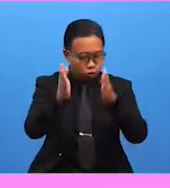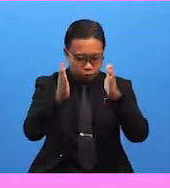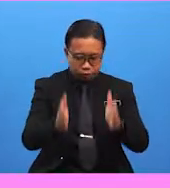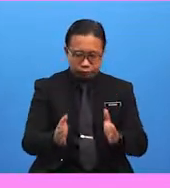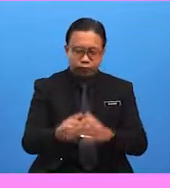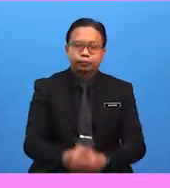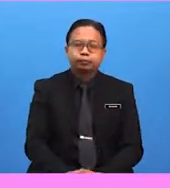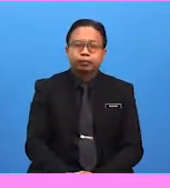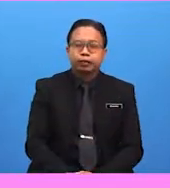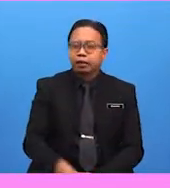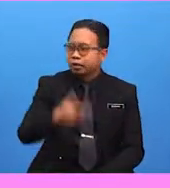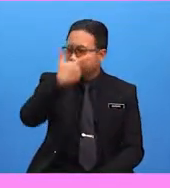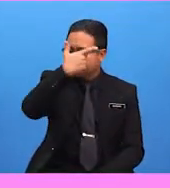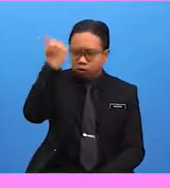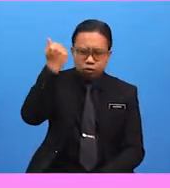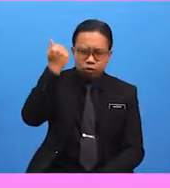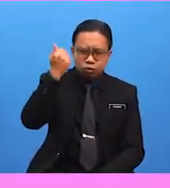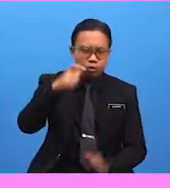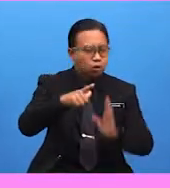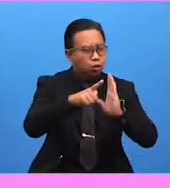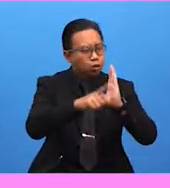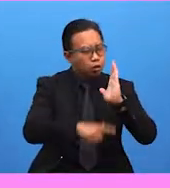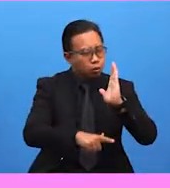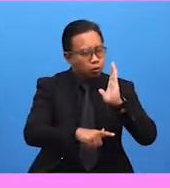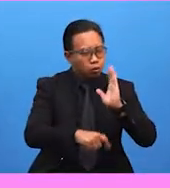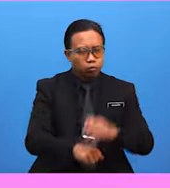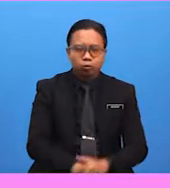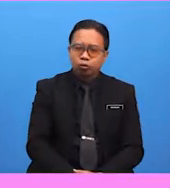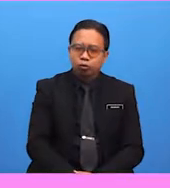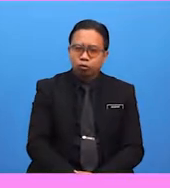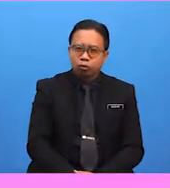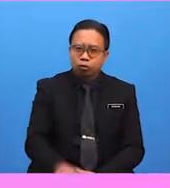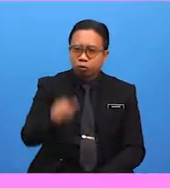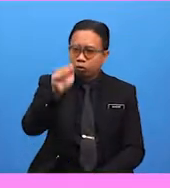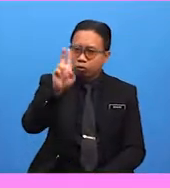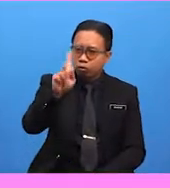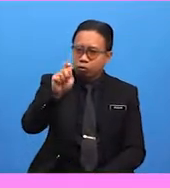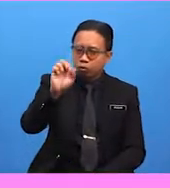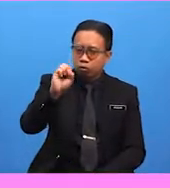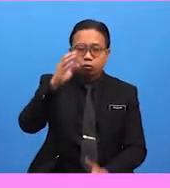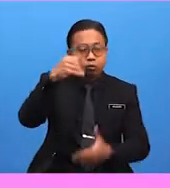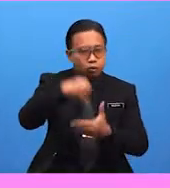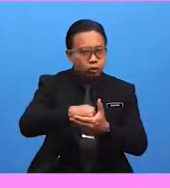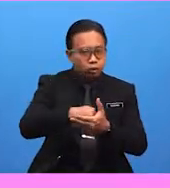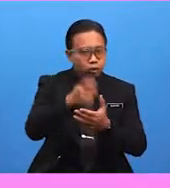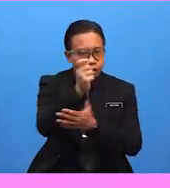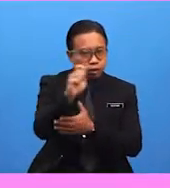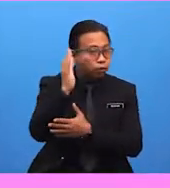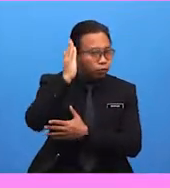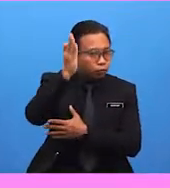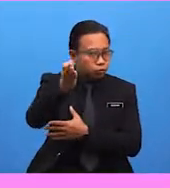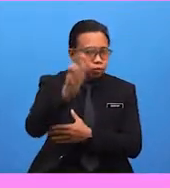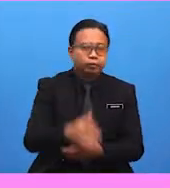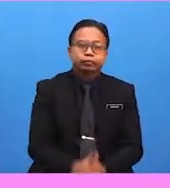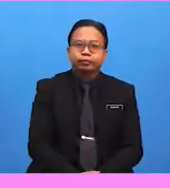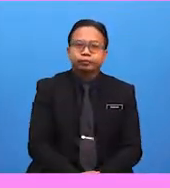because many low-level jobs will be automated in the future. The